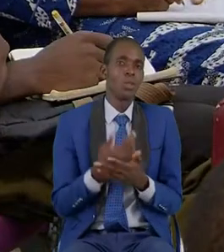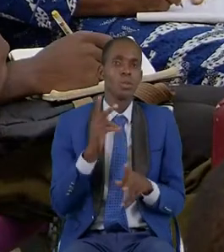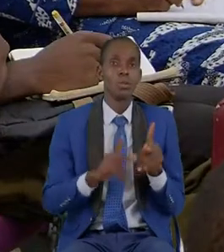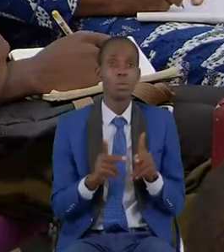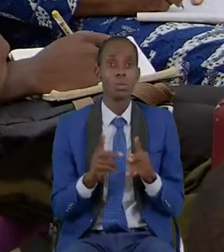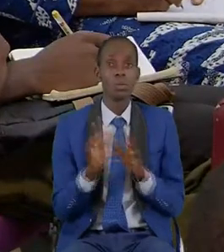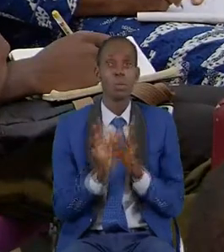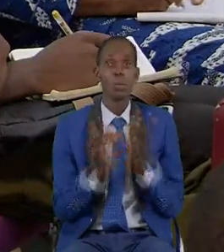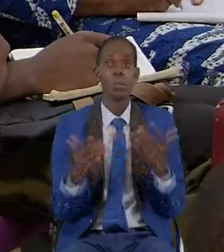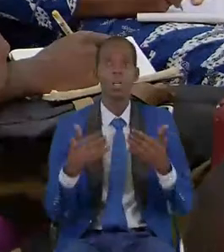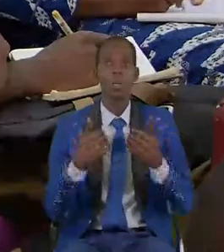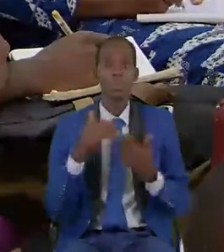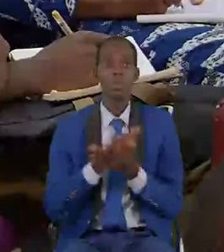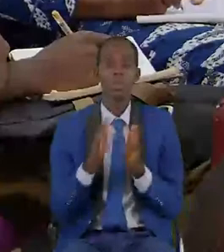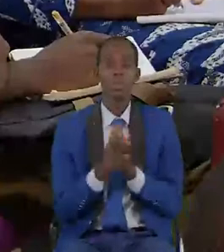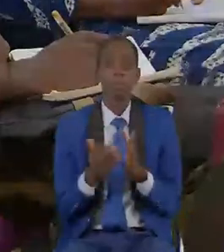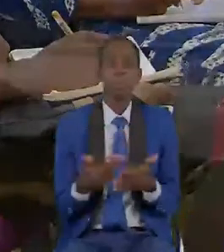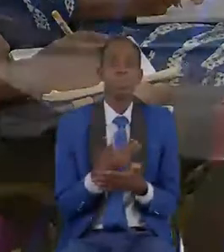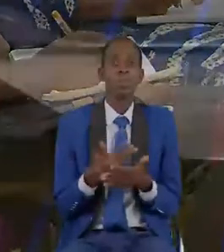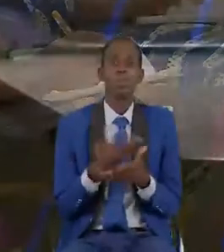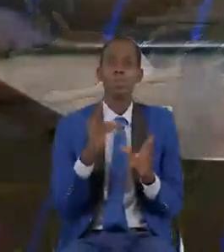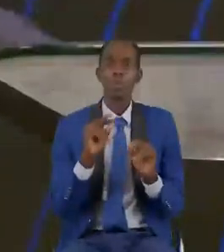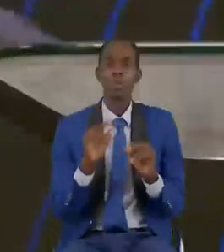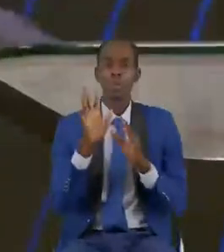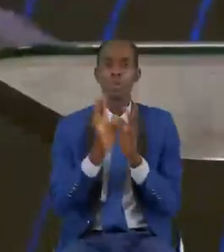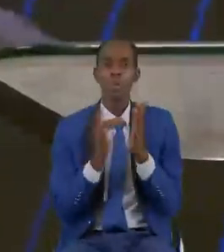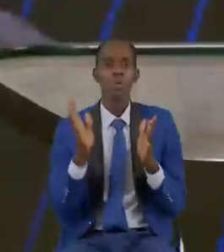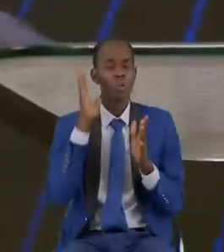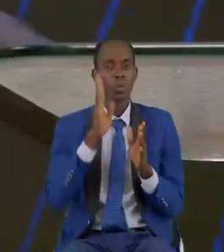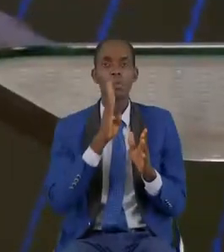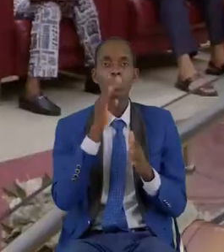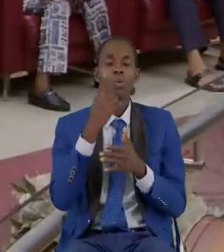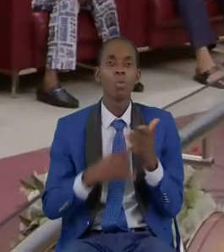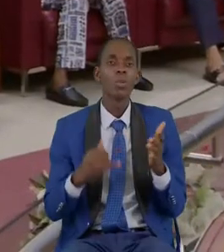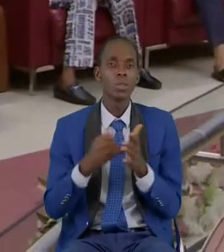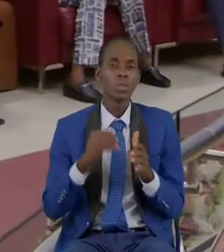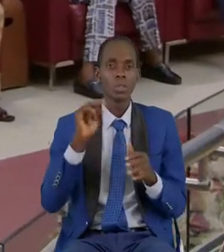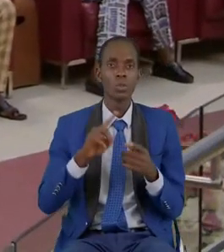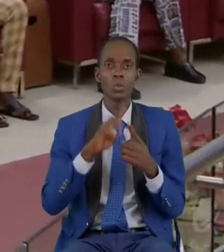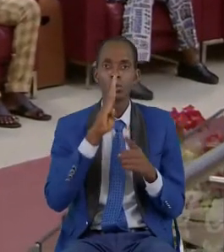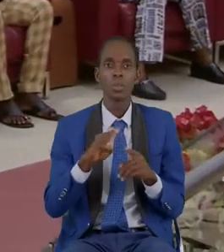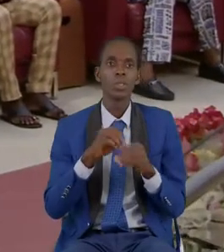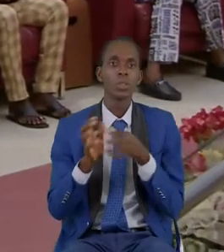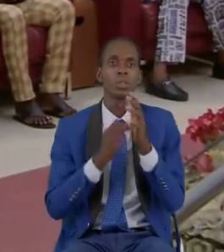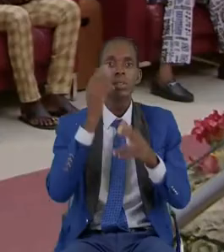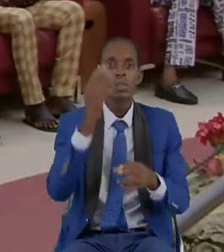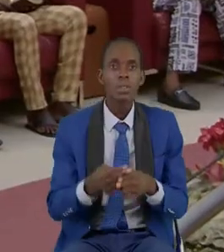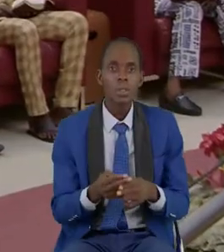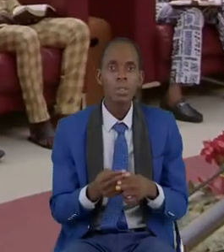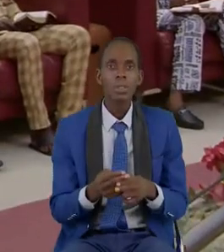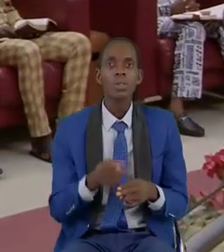Your Bible remain the way it ought to remain in Jesus' name. I said you remain